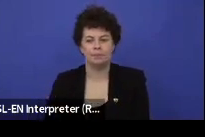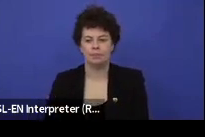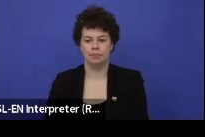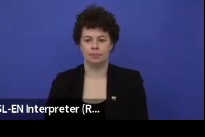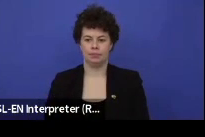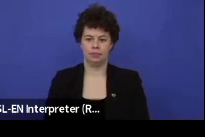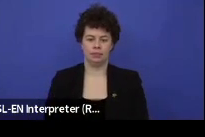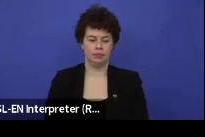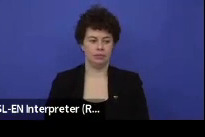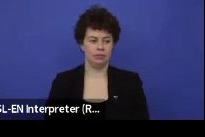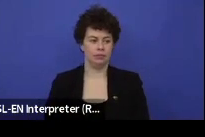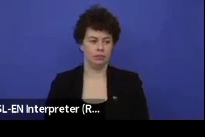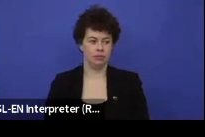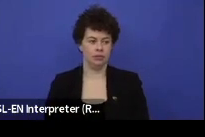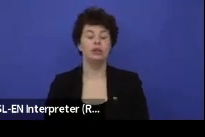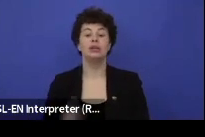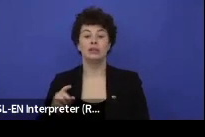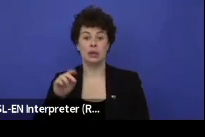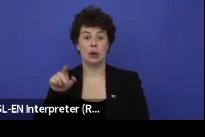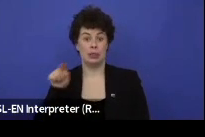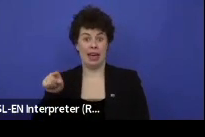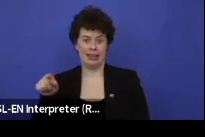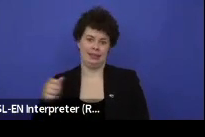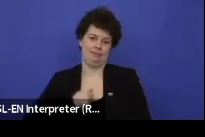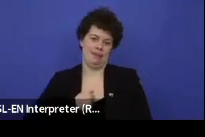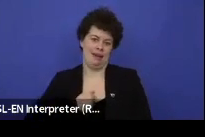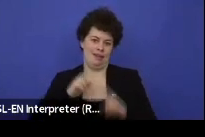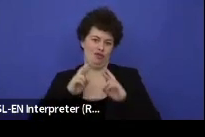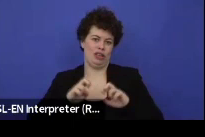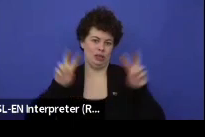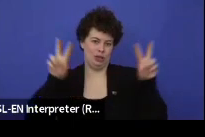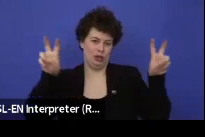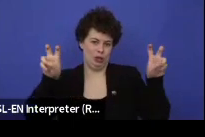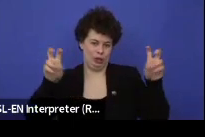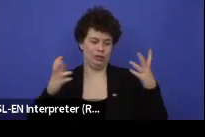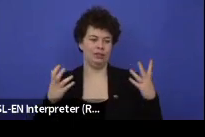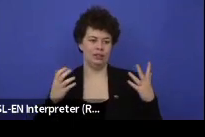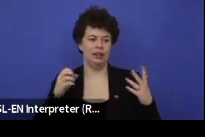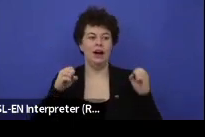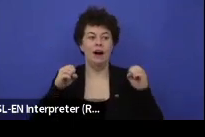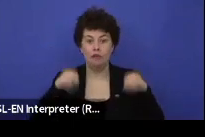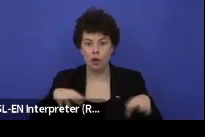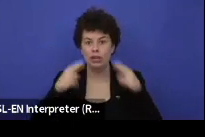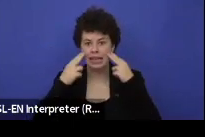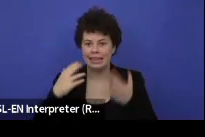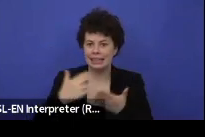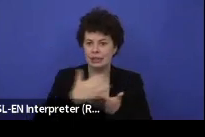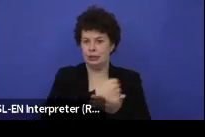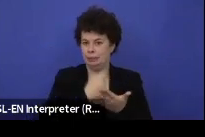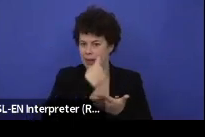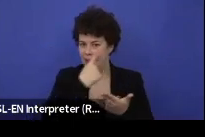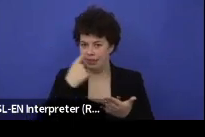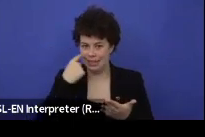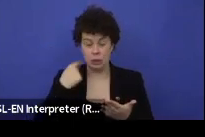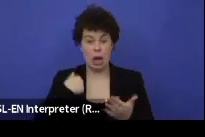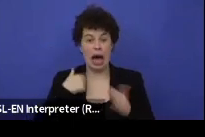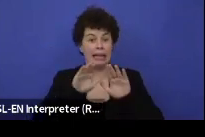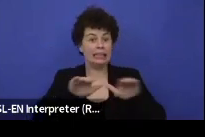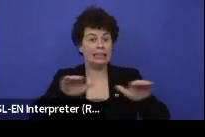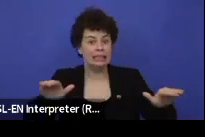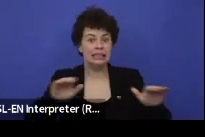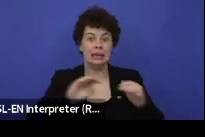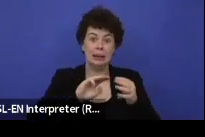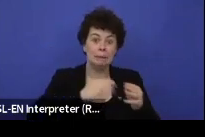So that led me to my research. Obviously, I needed a database. I needed to gather some evidence. So I put out a call for